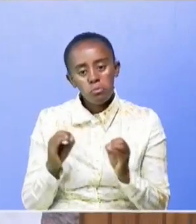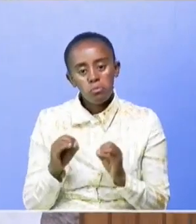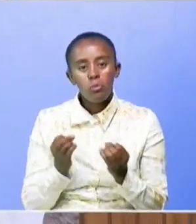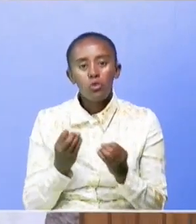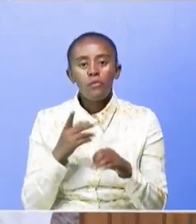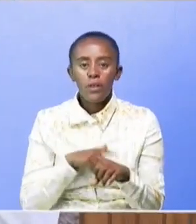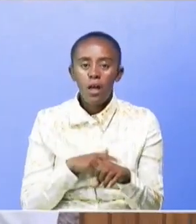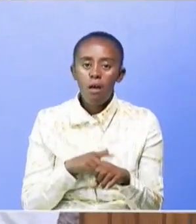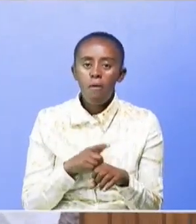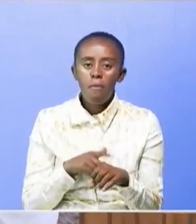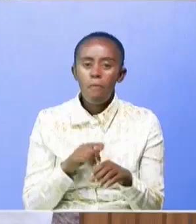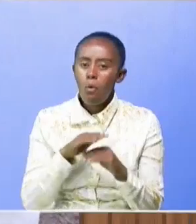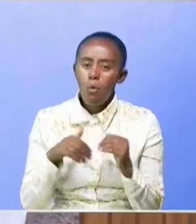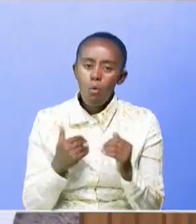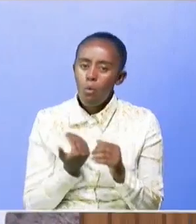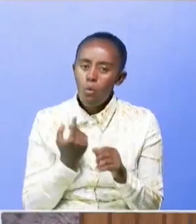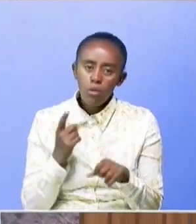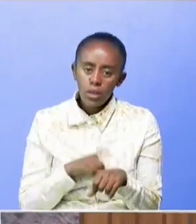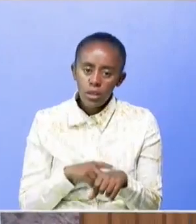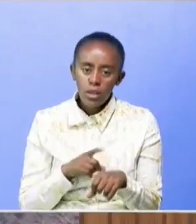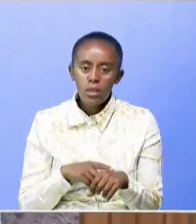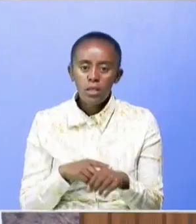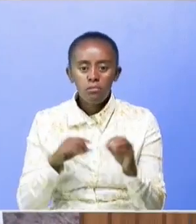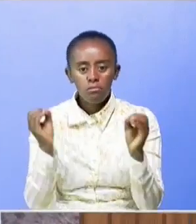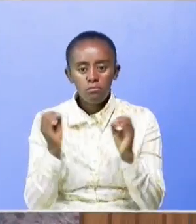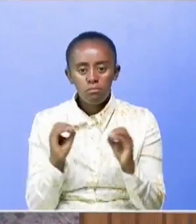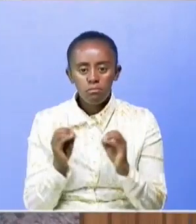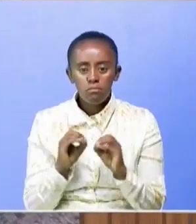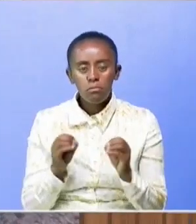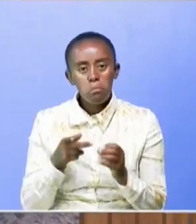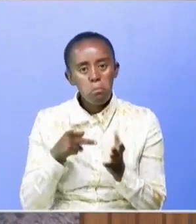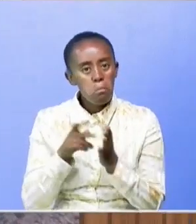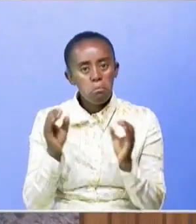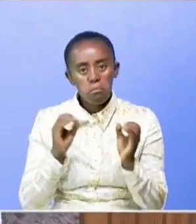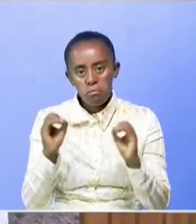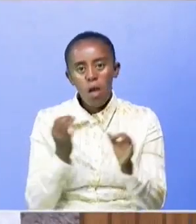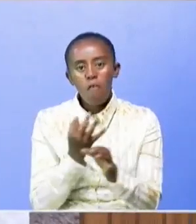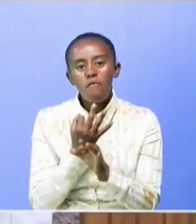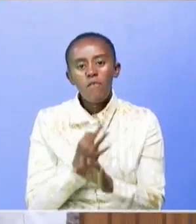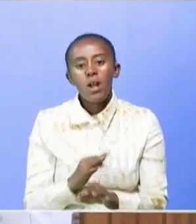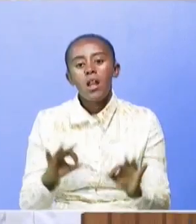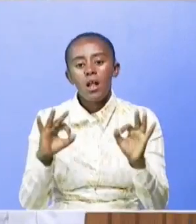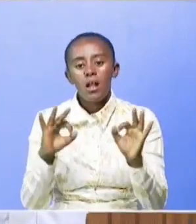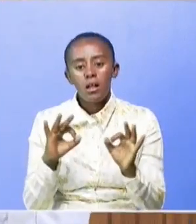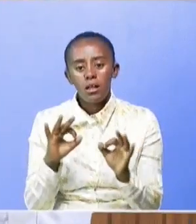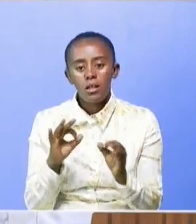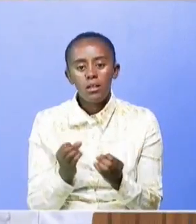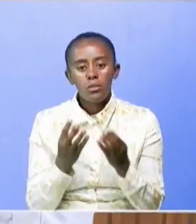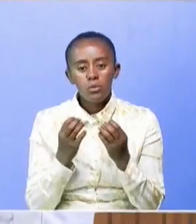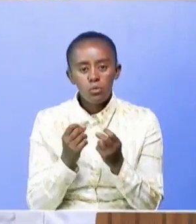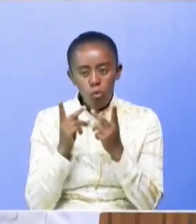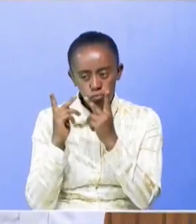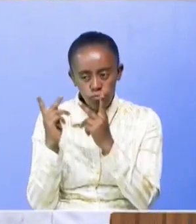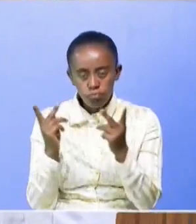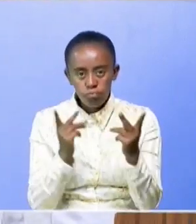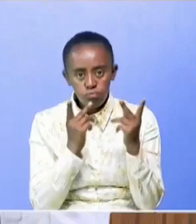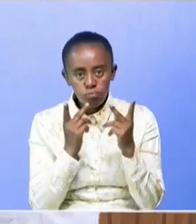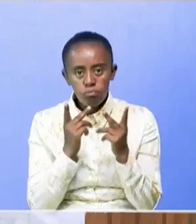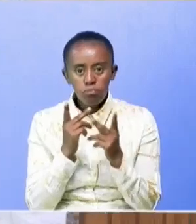time, almost all the time, without any payment. So you see a lot of people